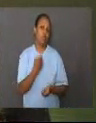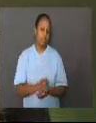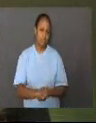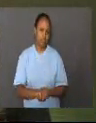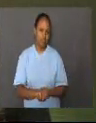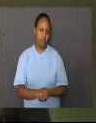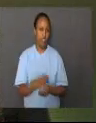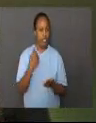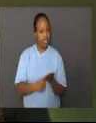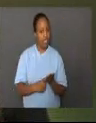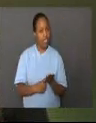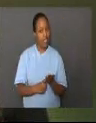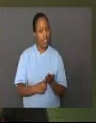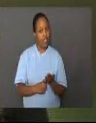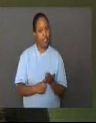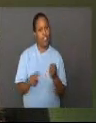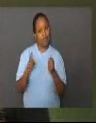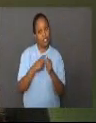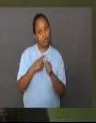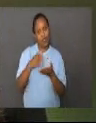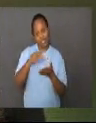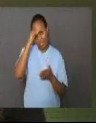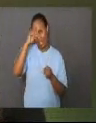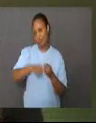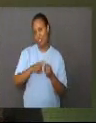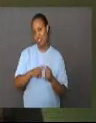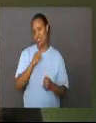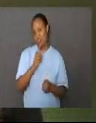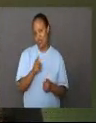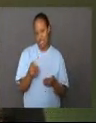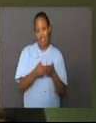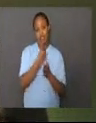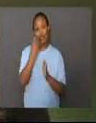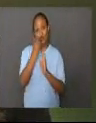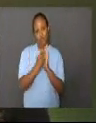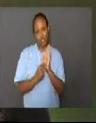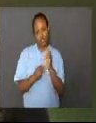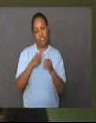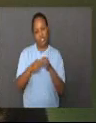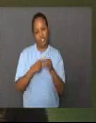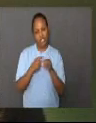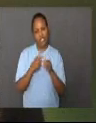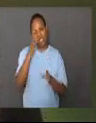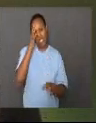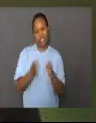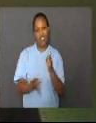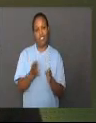This is the end of our first lesson in our new unit about